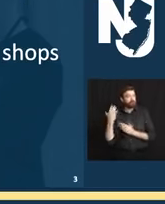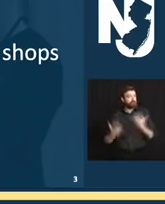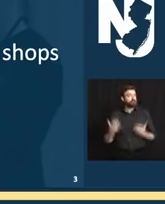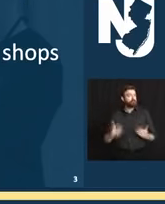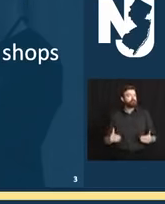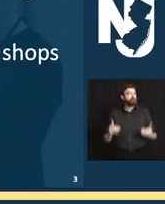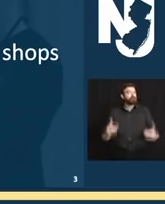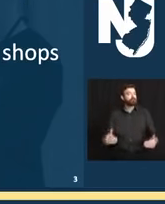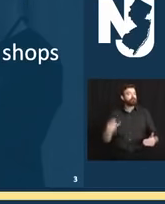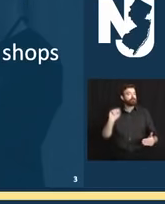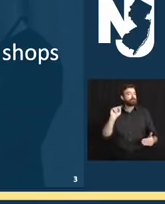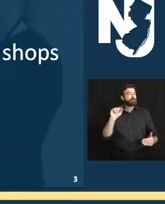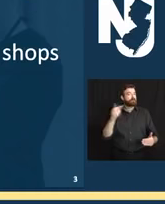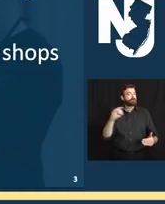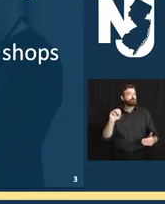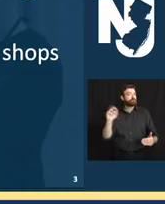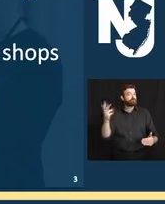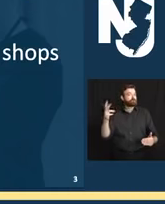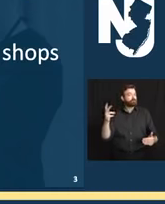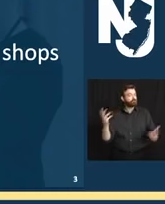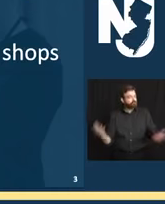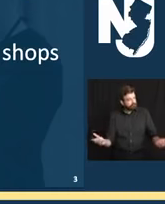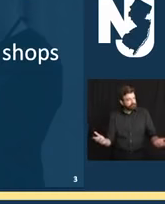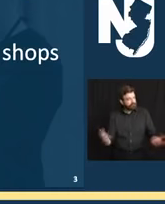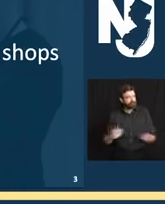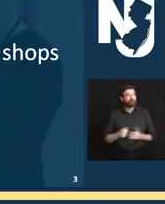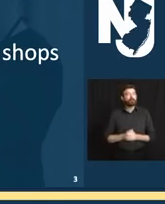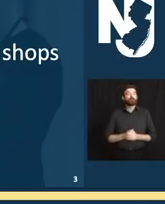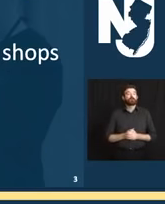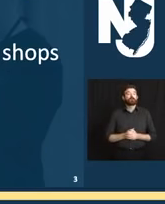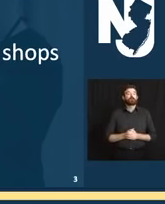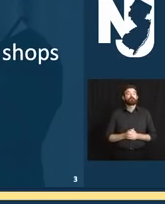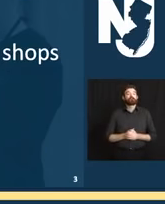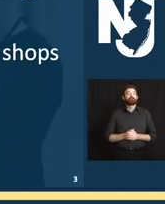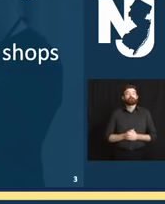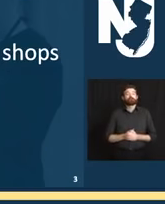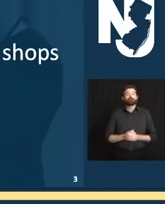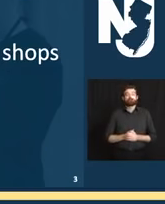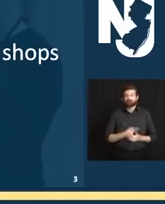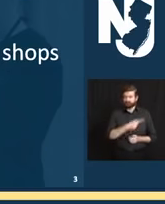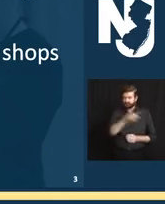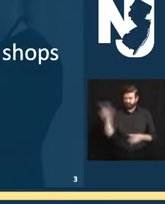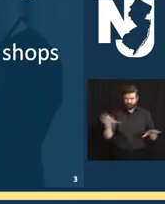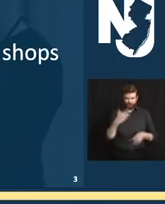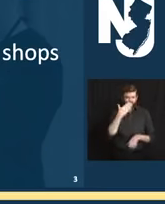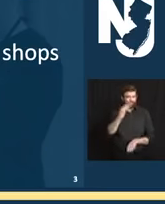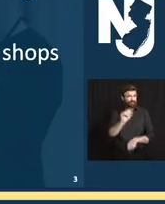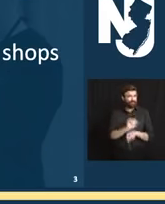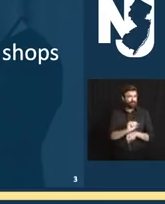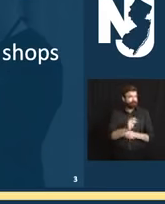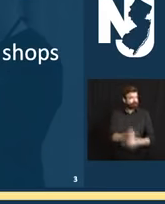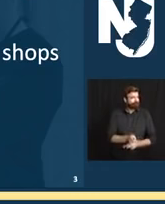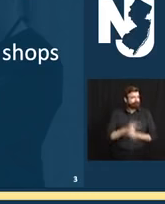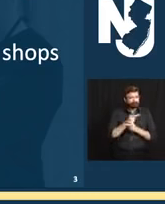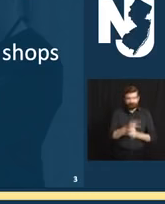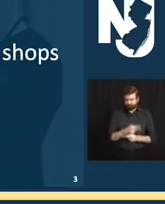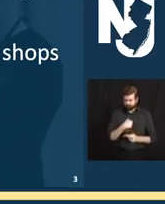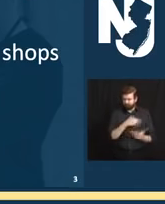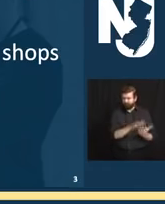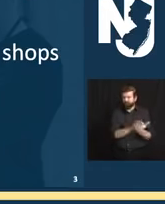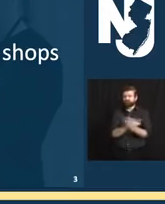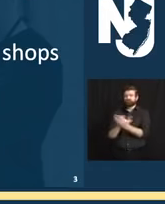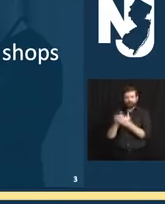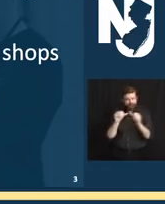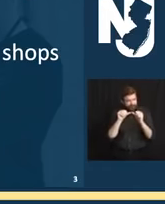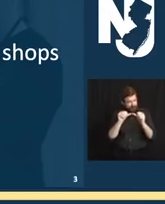we turn to the overnight numbers, a couple of comments. Went out and dined outside last night, Judy.